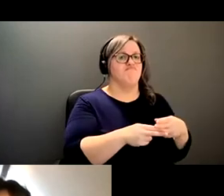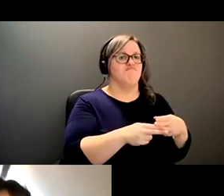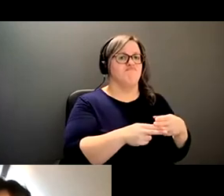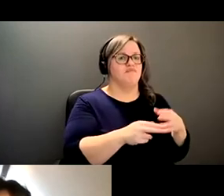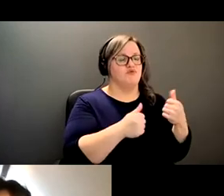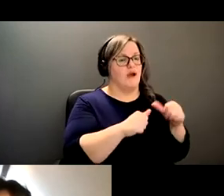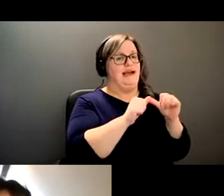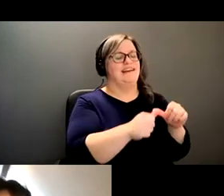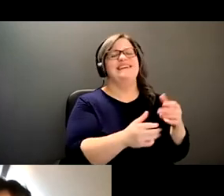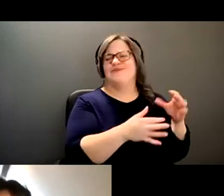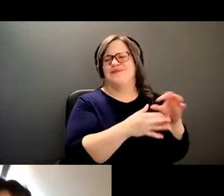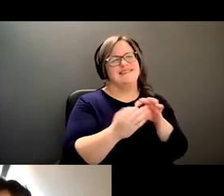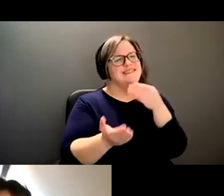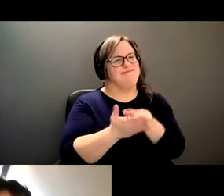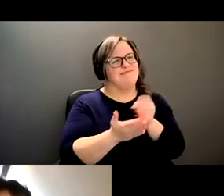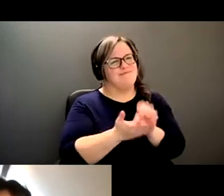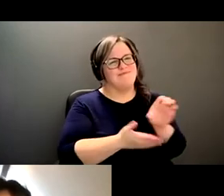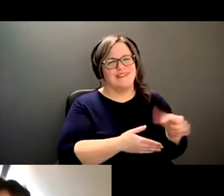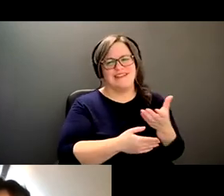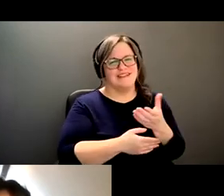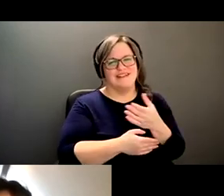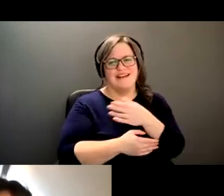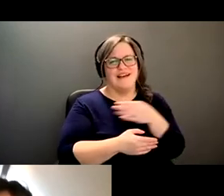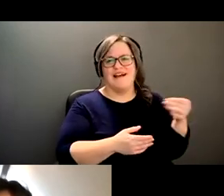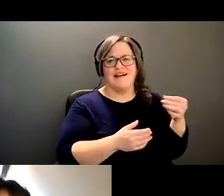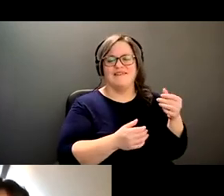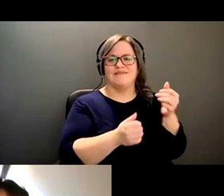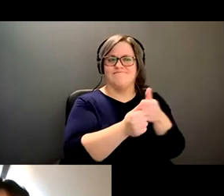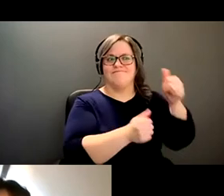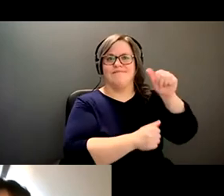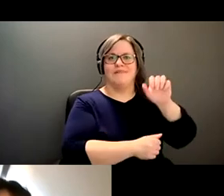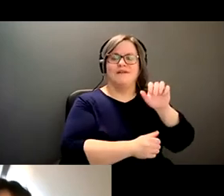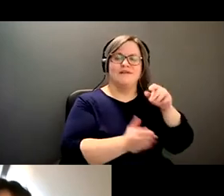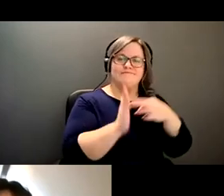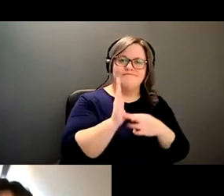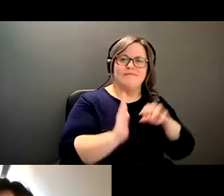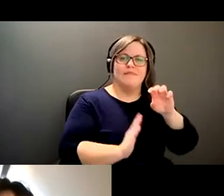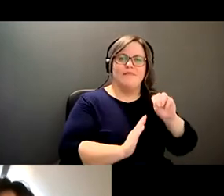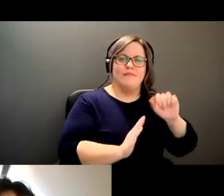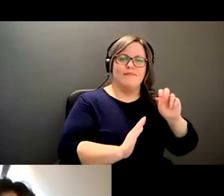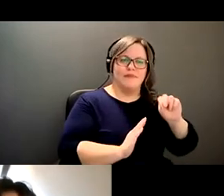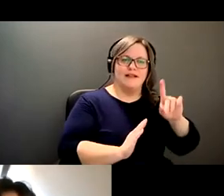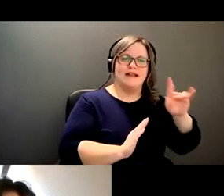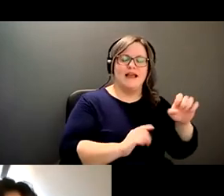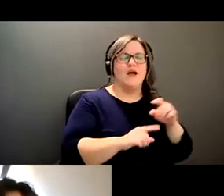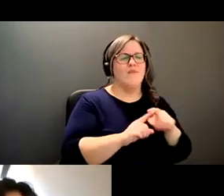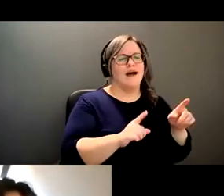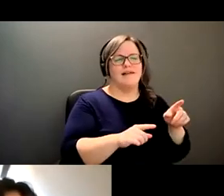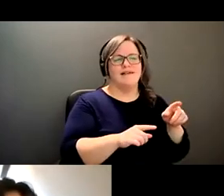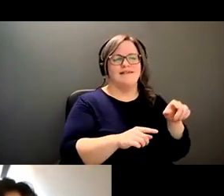to funding and mandates. But I think that kind of changes the narrative from relational and